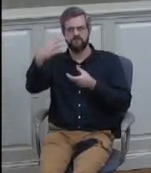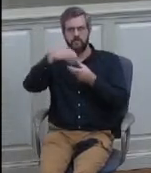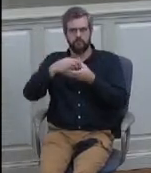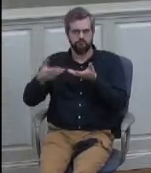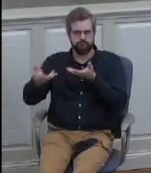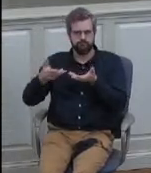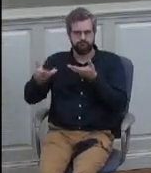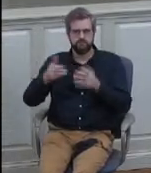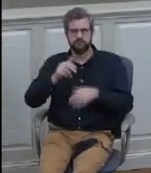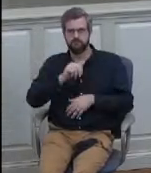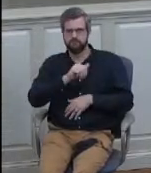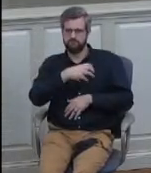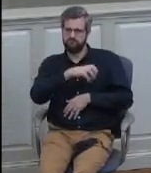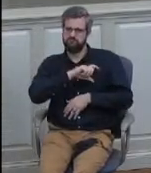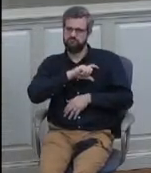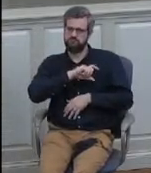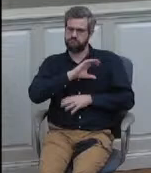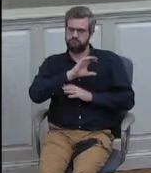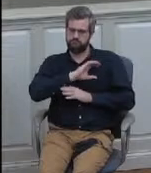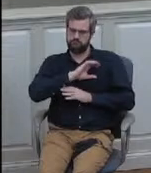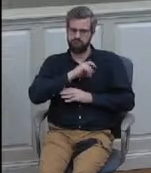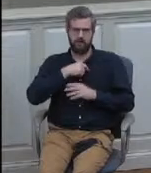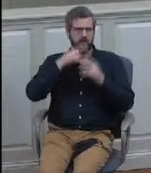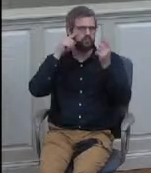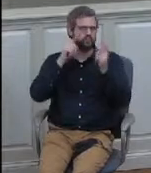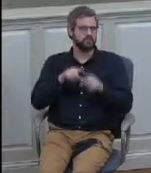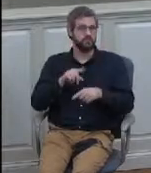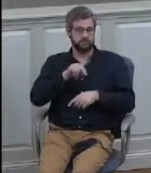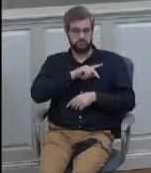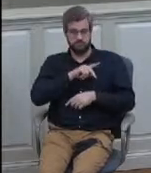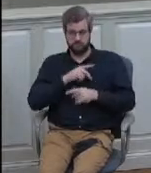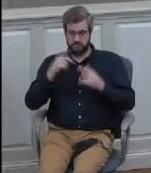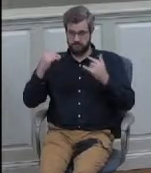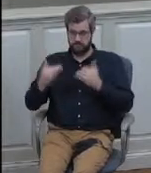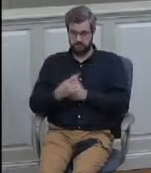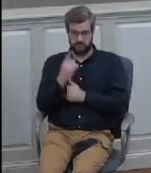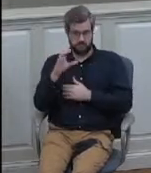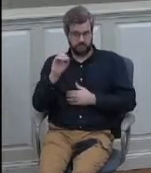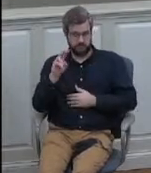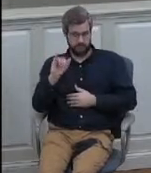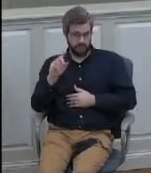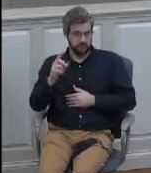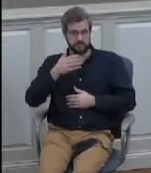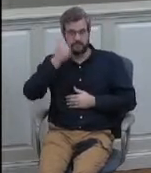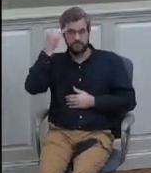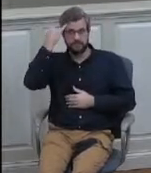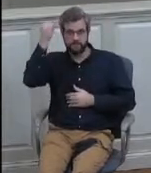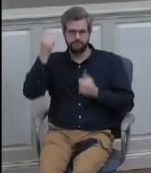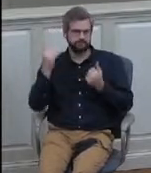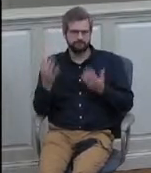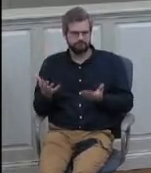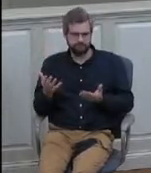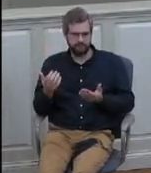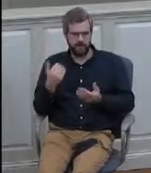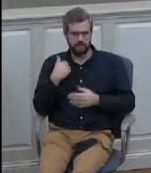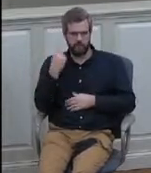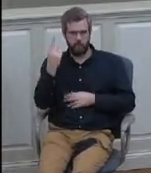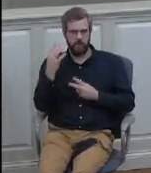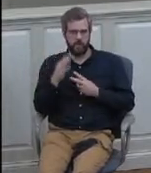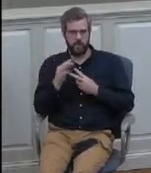Yeah. I agree. I don't know. In this day and age of COVID, I don't know how to best. Well, you got one option.